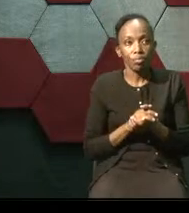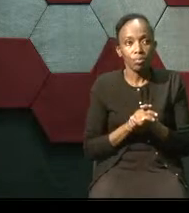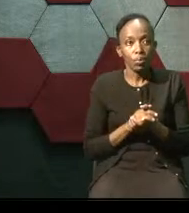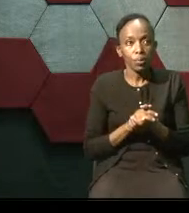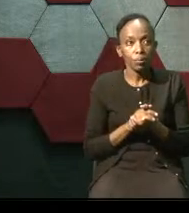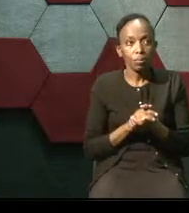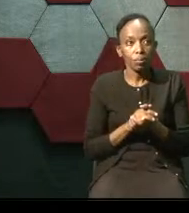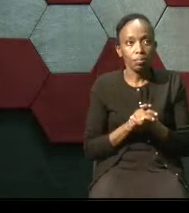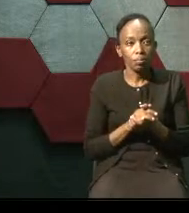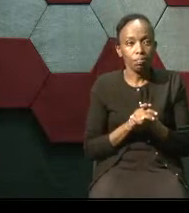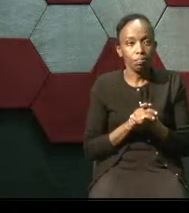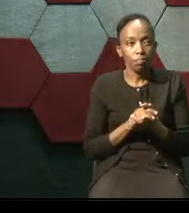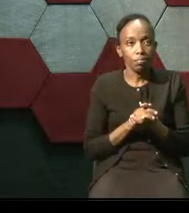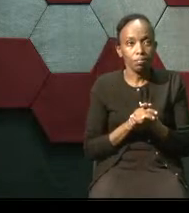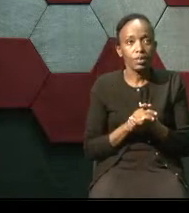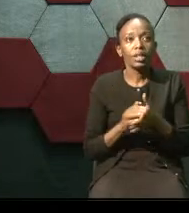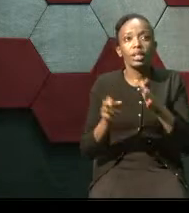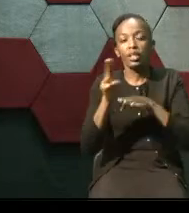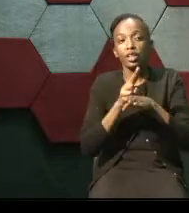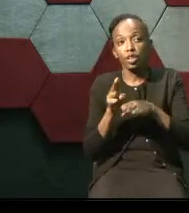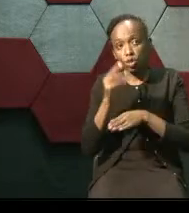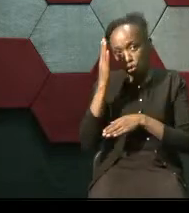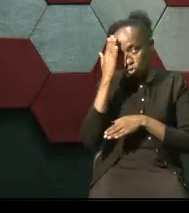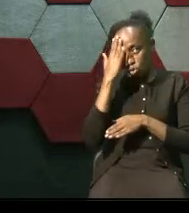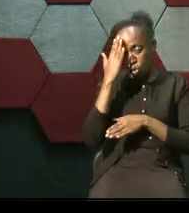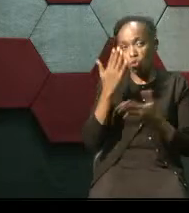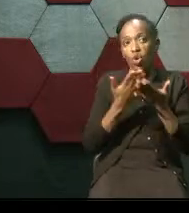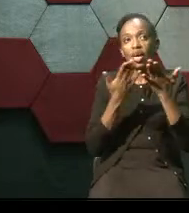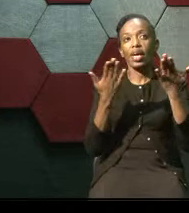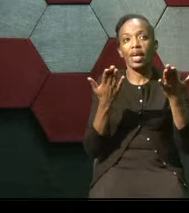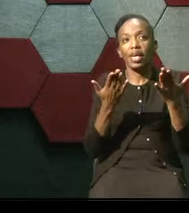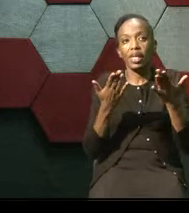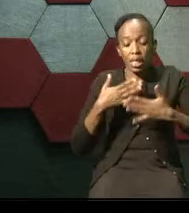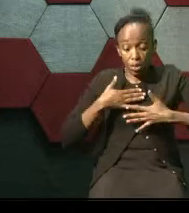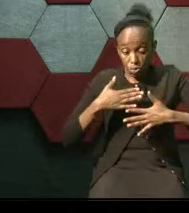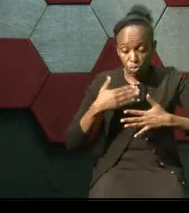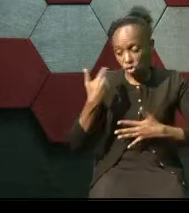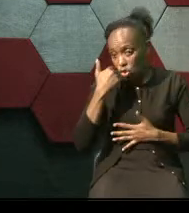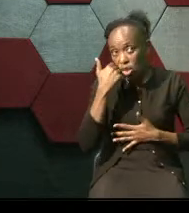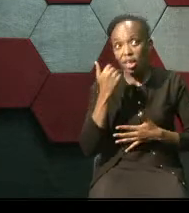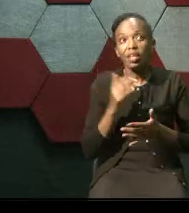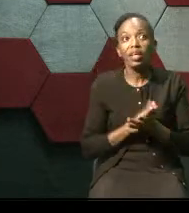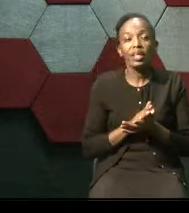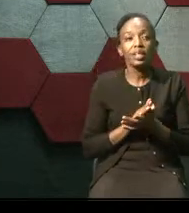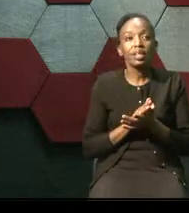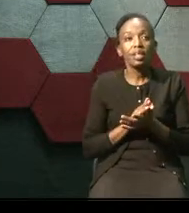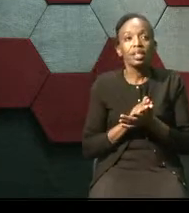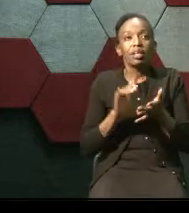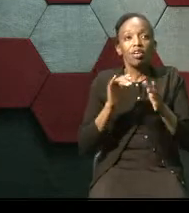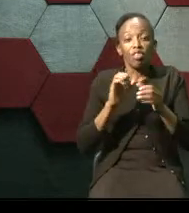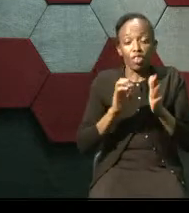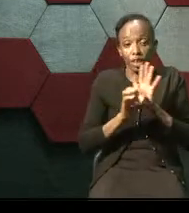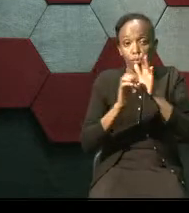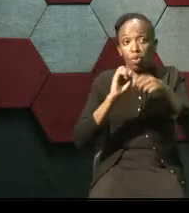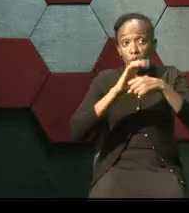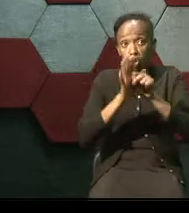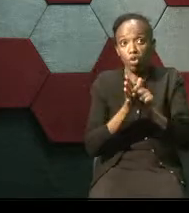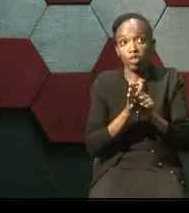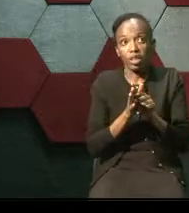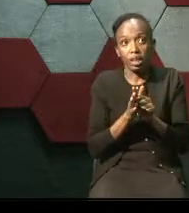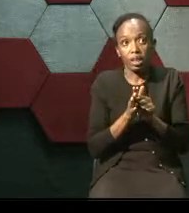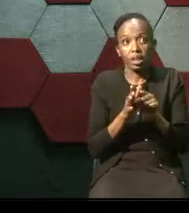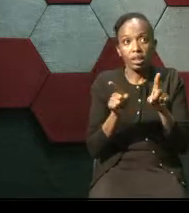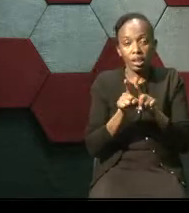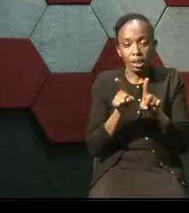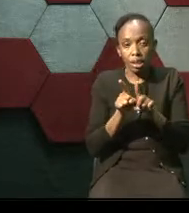The breathalyzer is used to detect any respiratory diseases or infections such as COVID-19 and